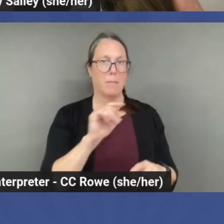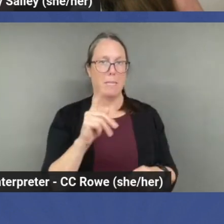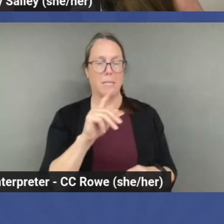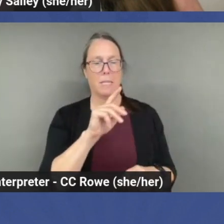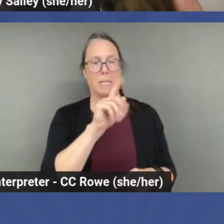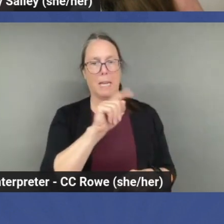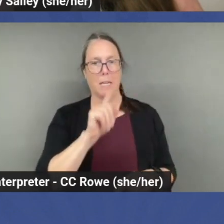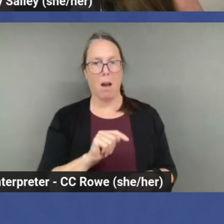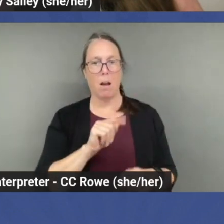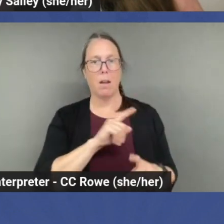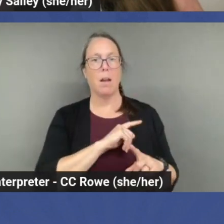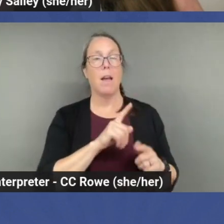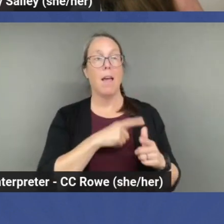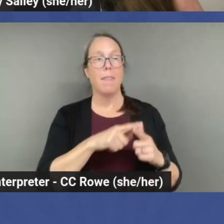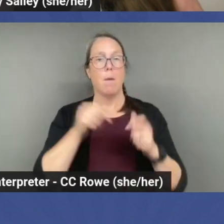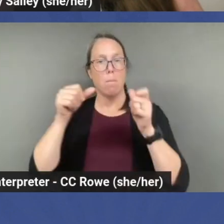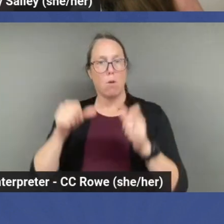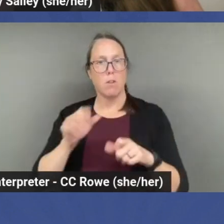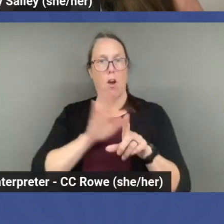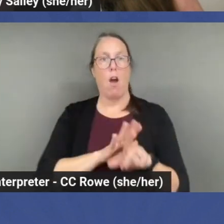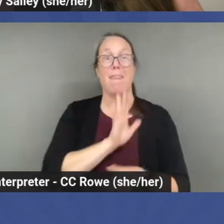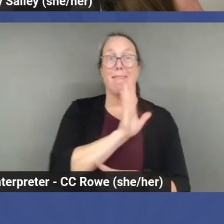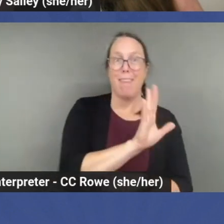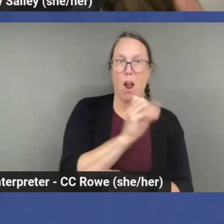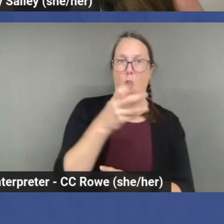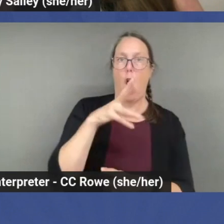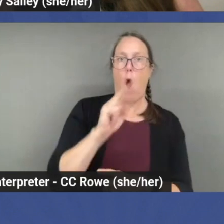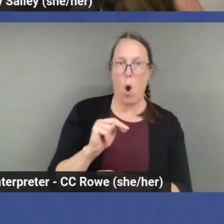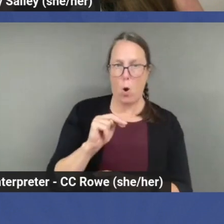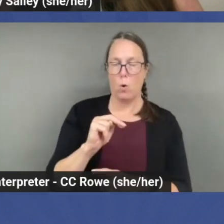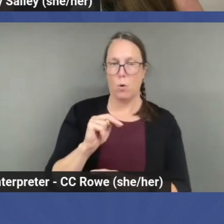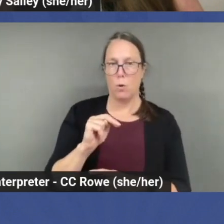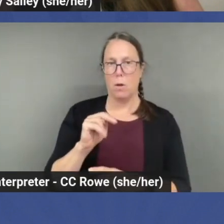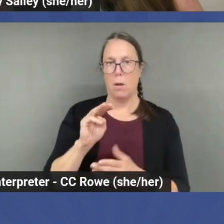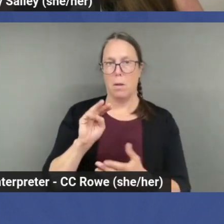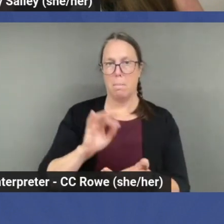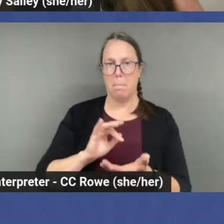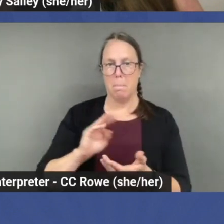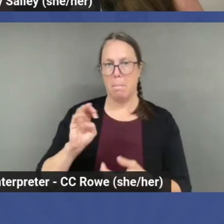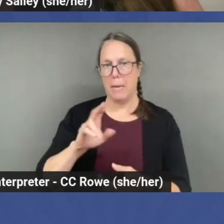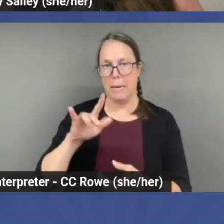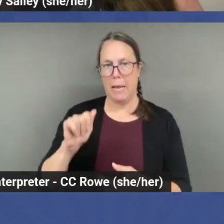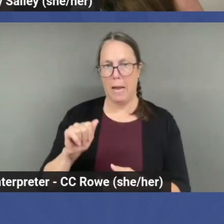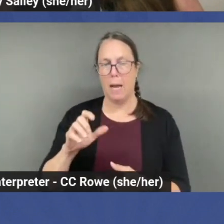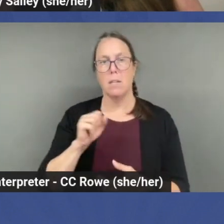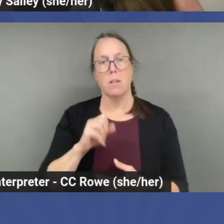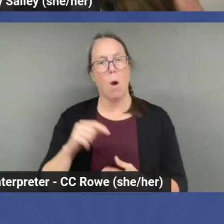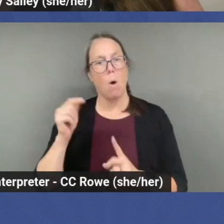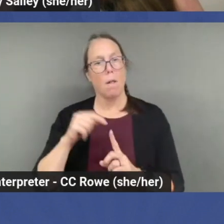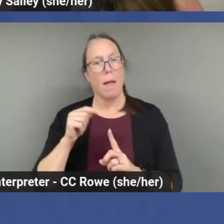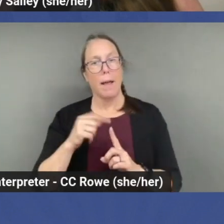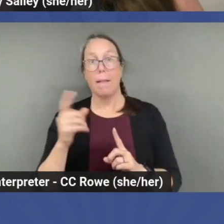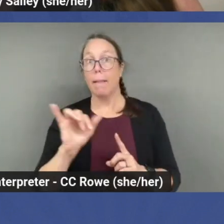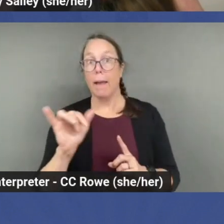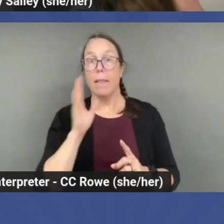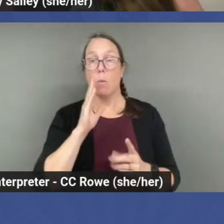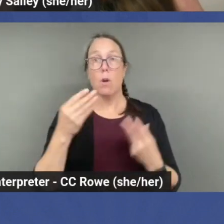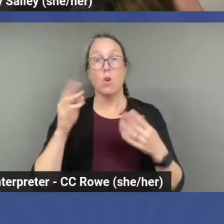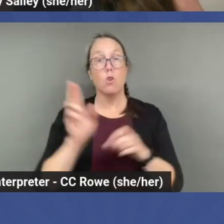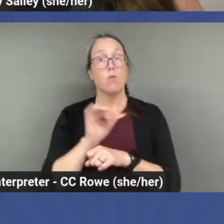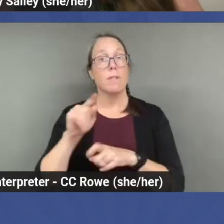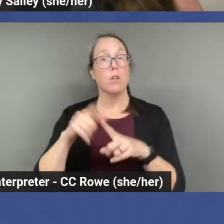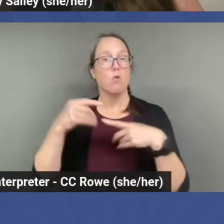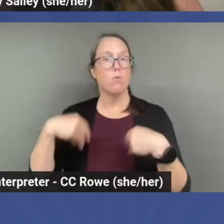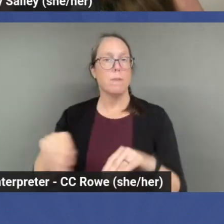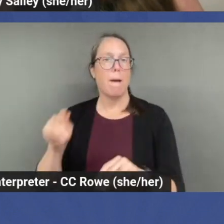of those videos, they are trying to sell like fake pills. No, like Safety Choose has been building a scam list on their page, but well, those are